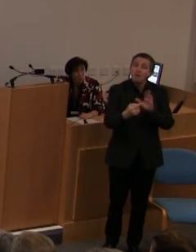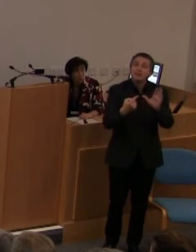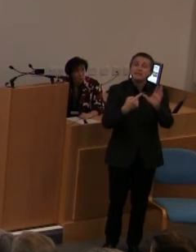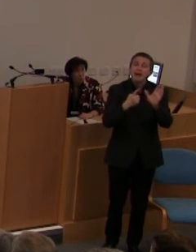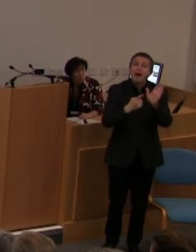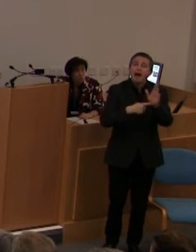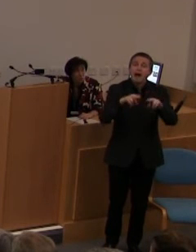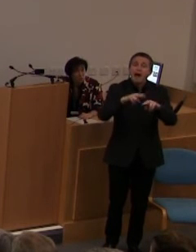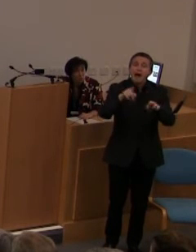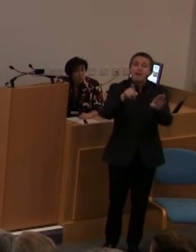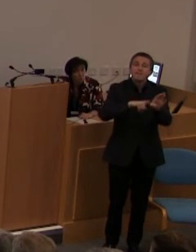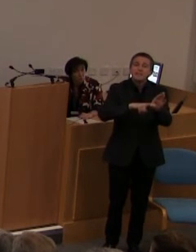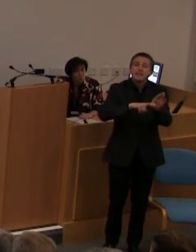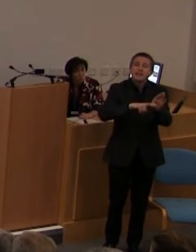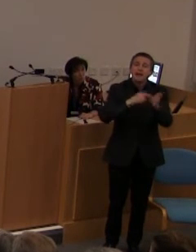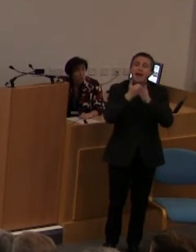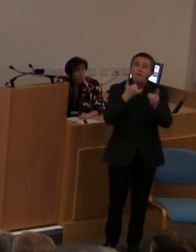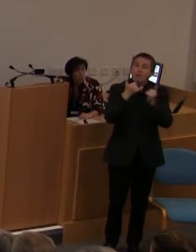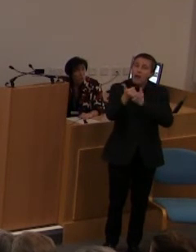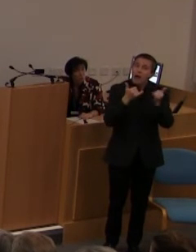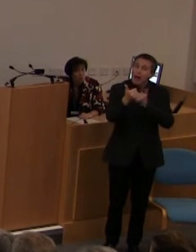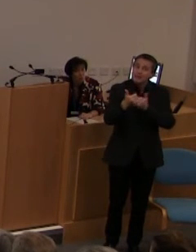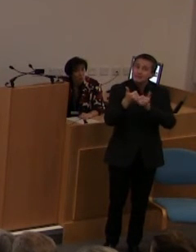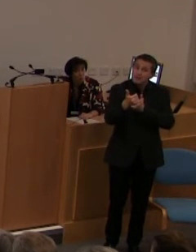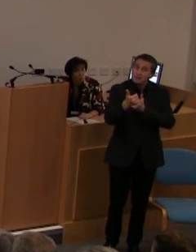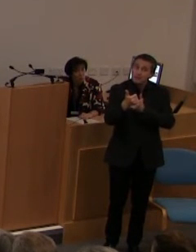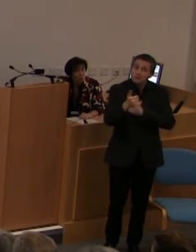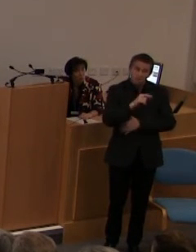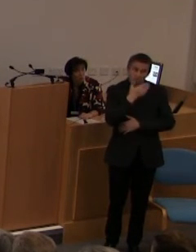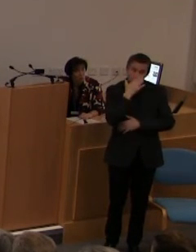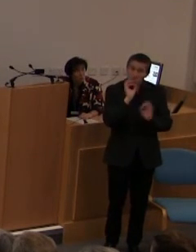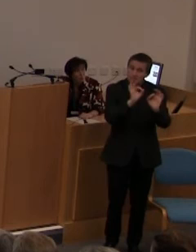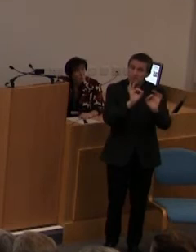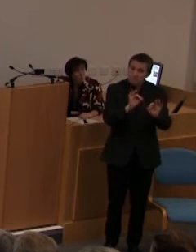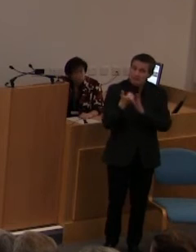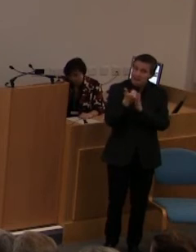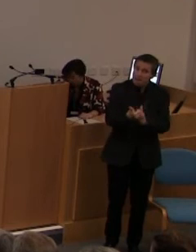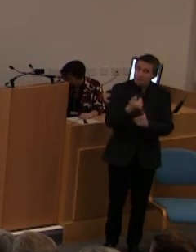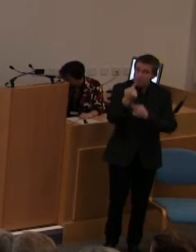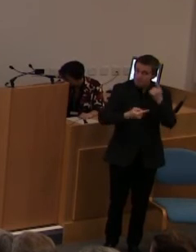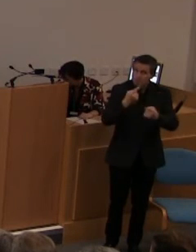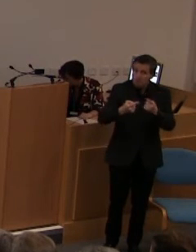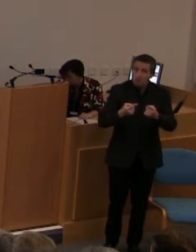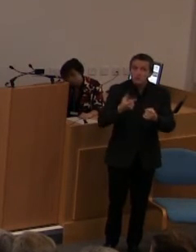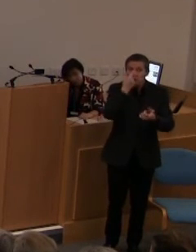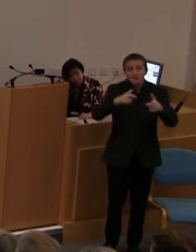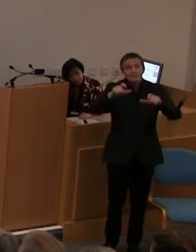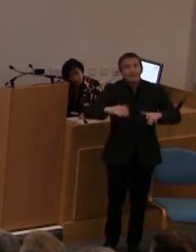ALFIE project advice line for you, which has proven very, very successful with the actual public.